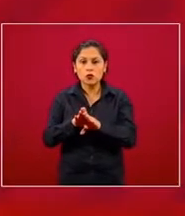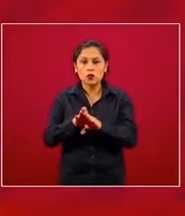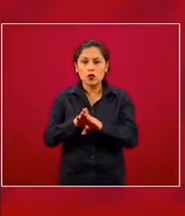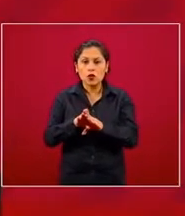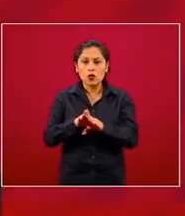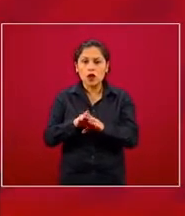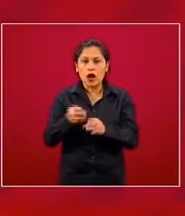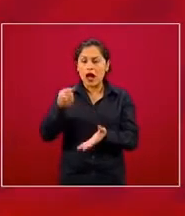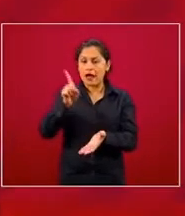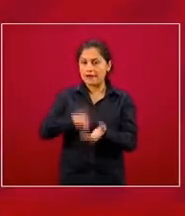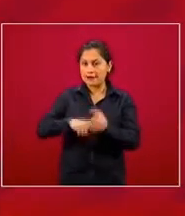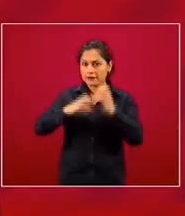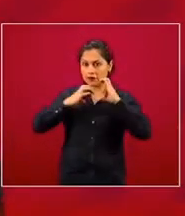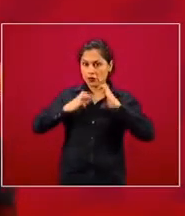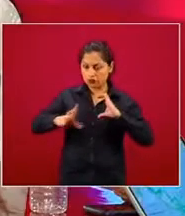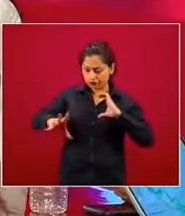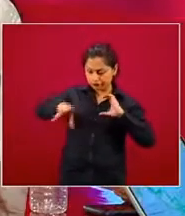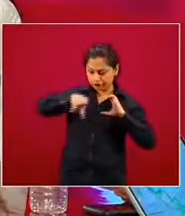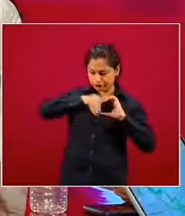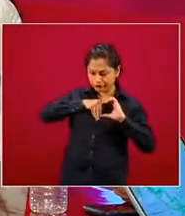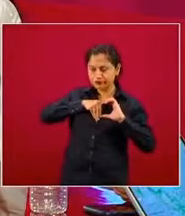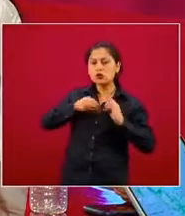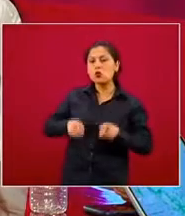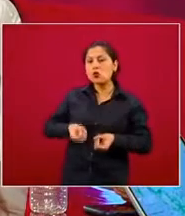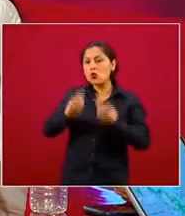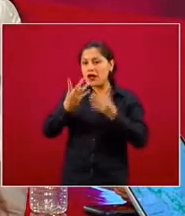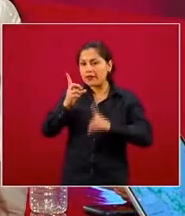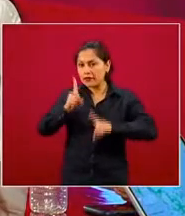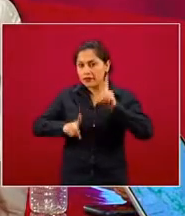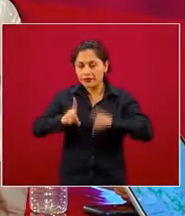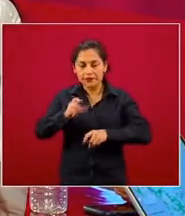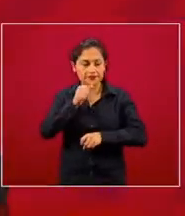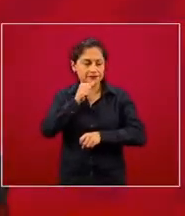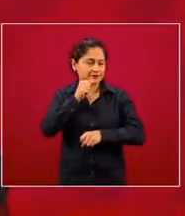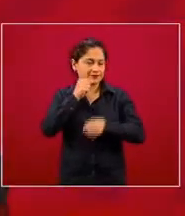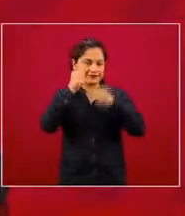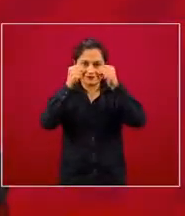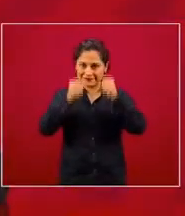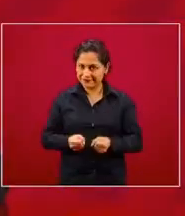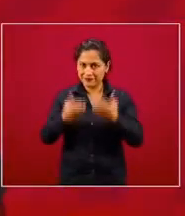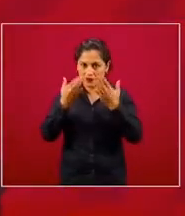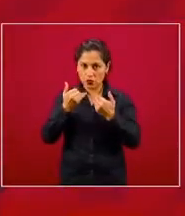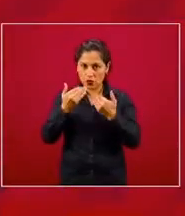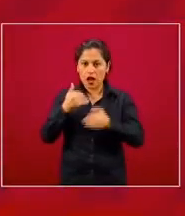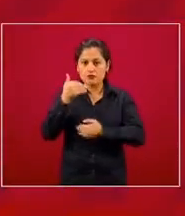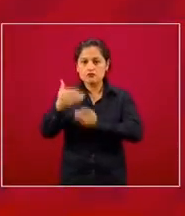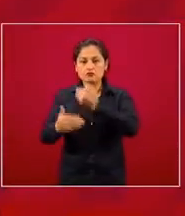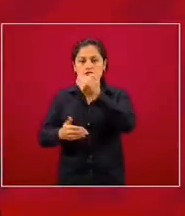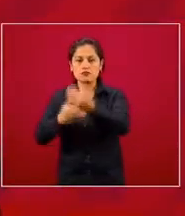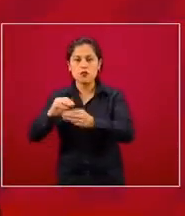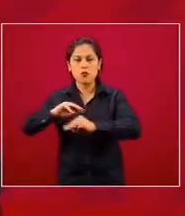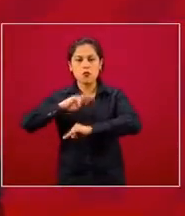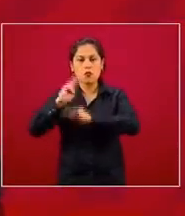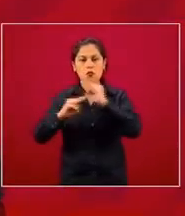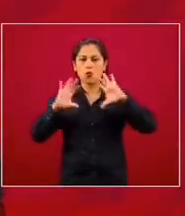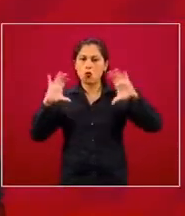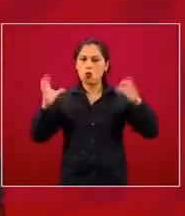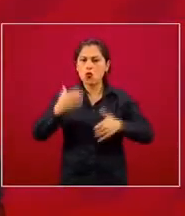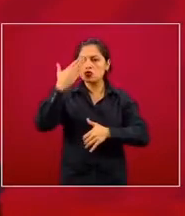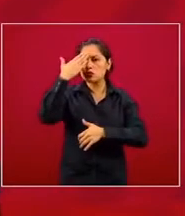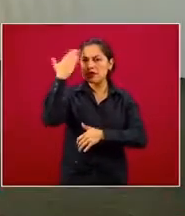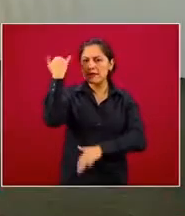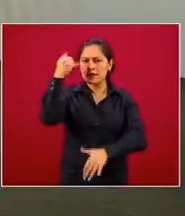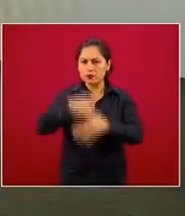concentraciones de concentrations of anticuerpos. antibodies Pero cuando esto ya and se divide others. en So algún when momento we do habrá have it, and this will mayor be conocimiento del larger knowledge mundo, around the world, entonces we podremos tener will use pruebas